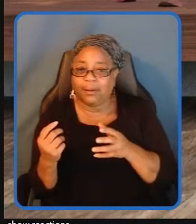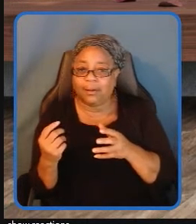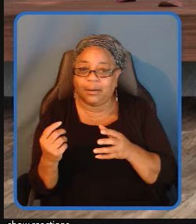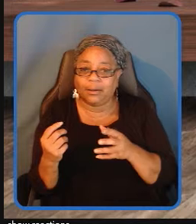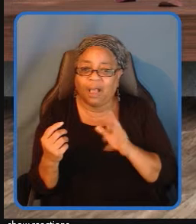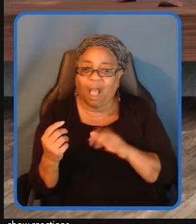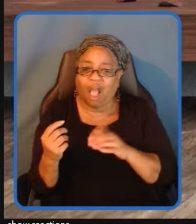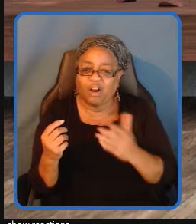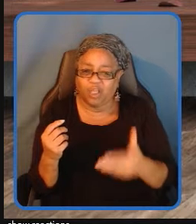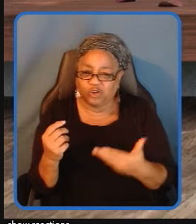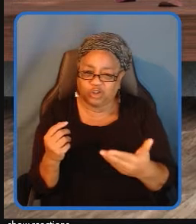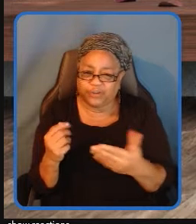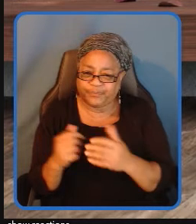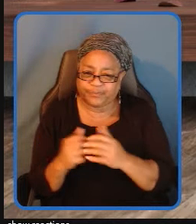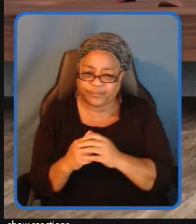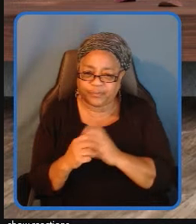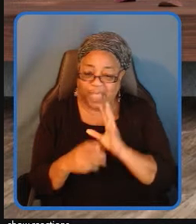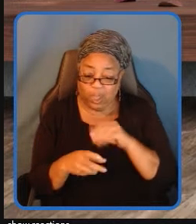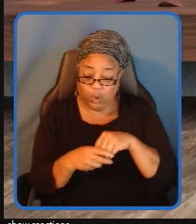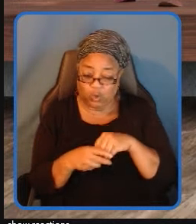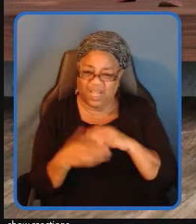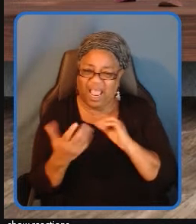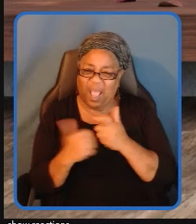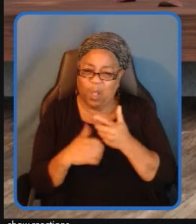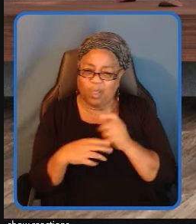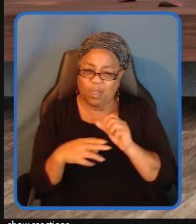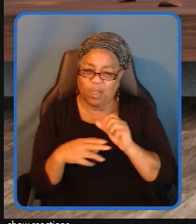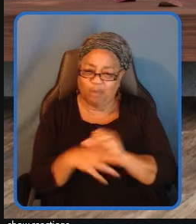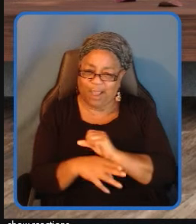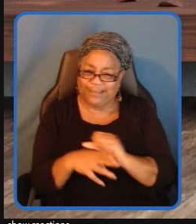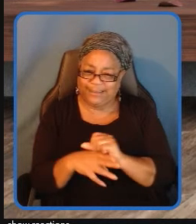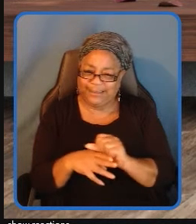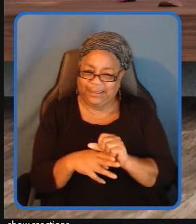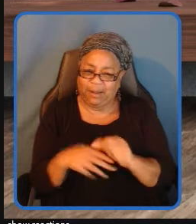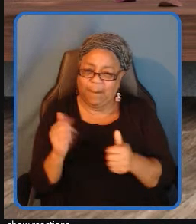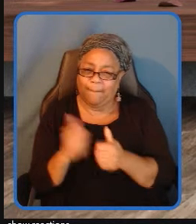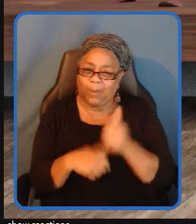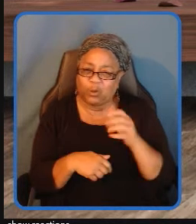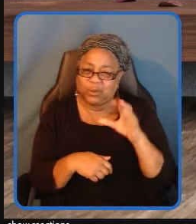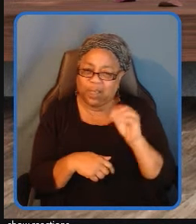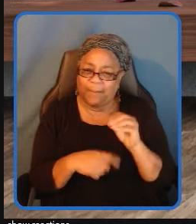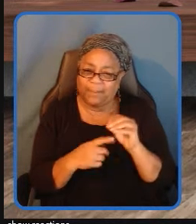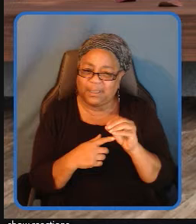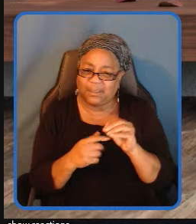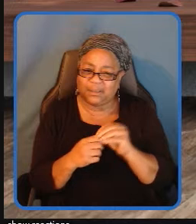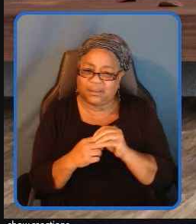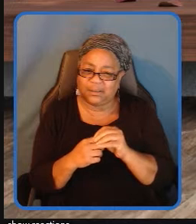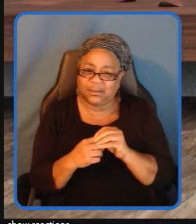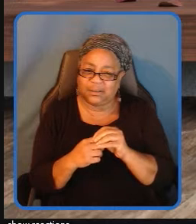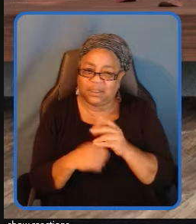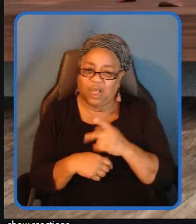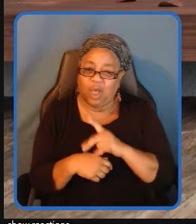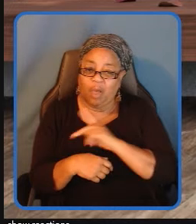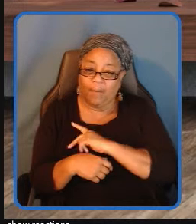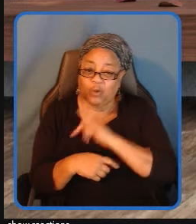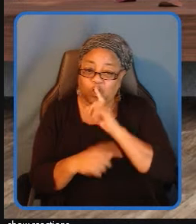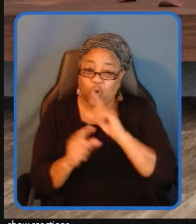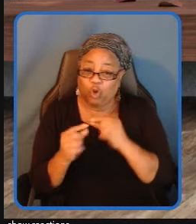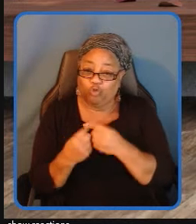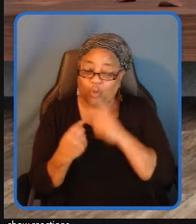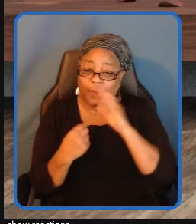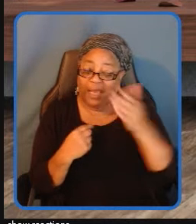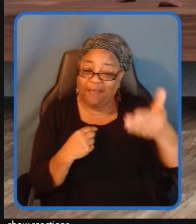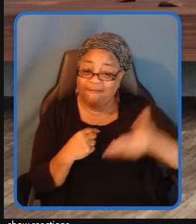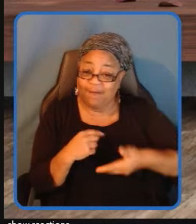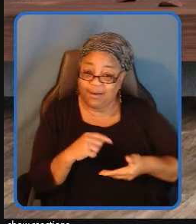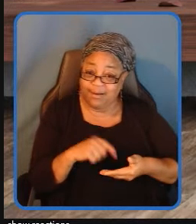suggestion. Inclusion, the way it's practiced in most companies, in most places, is the person or group being invited in